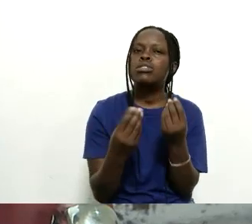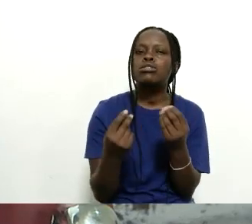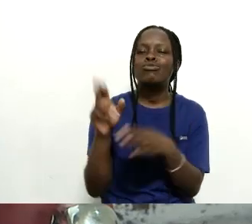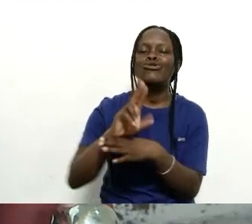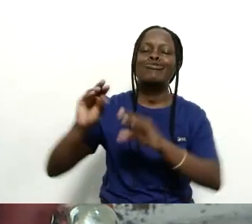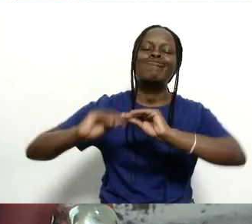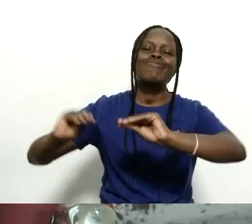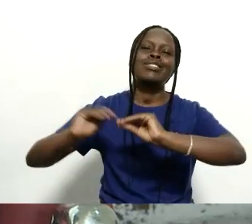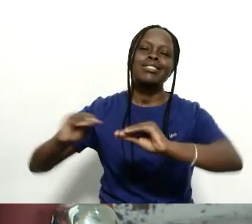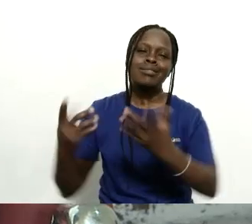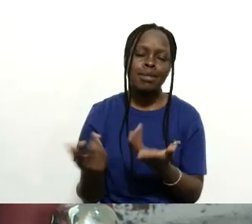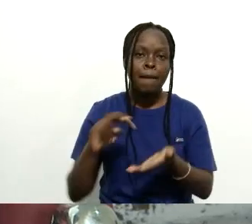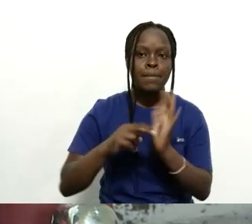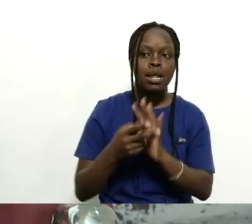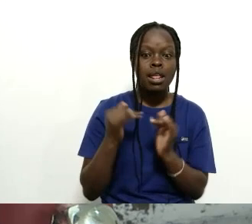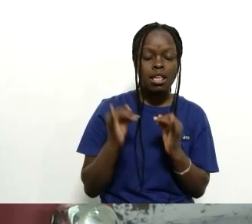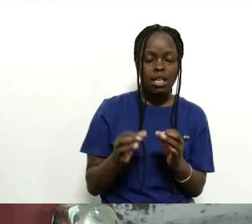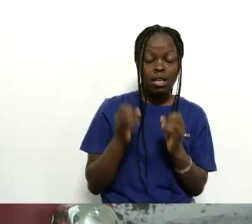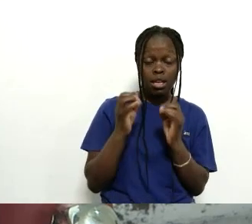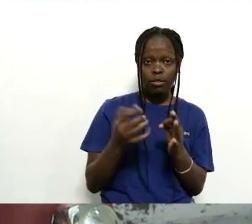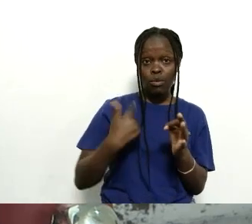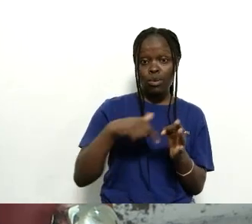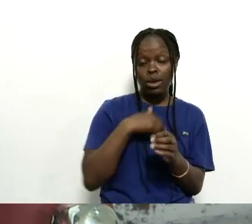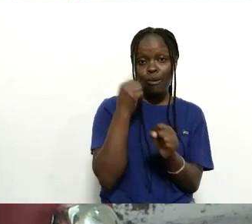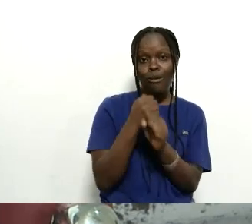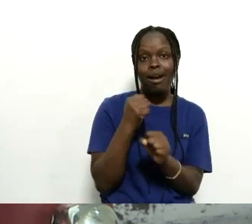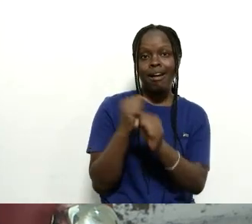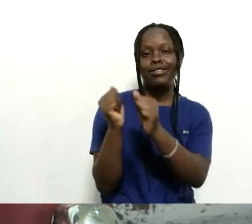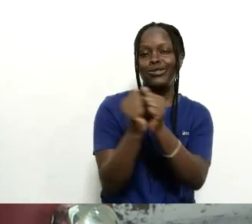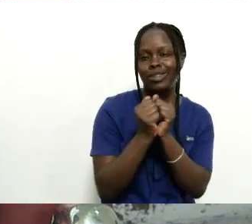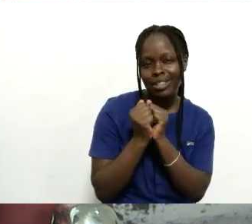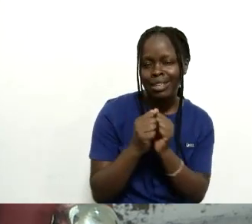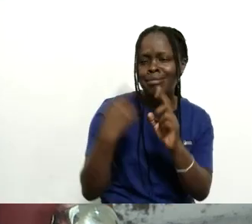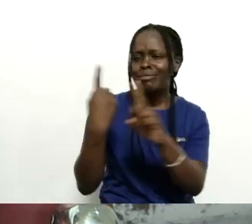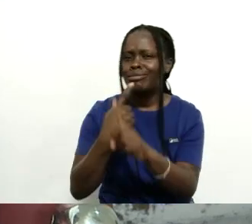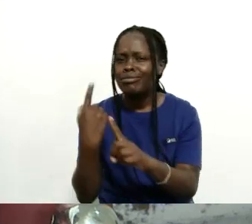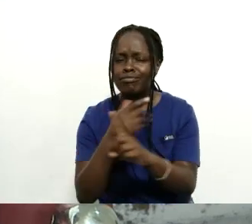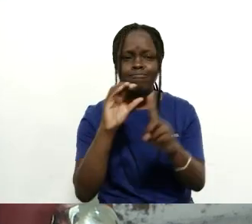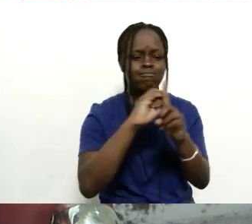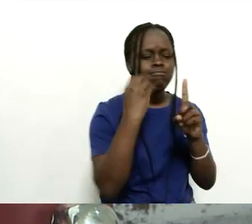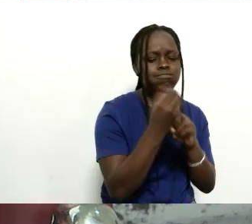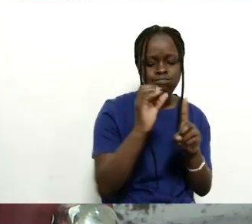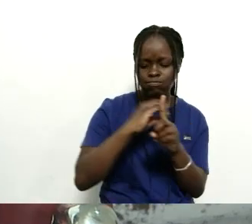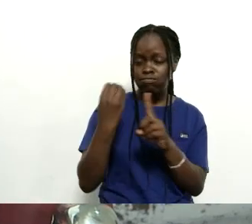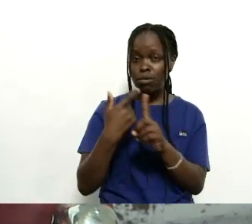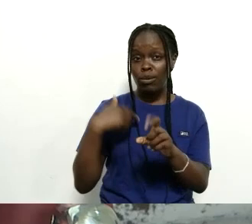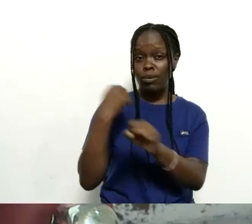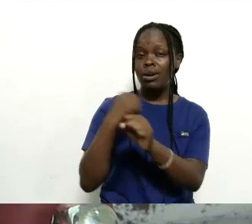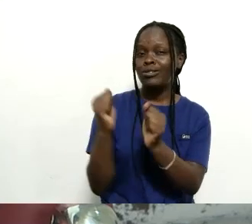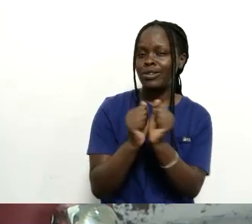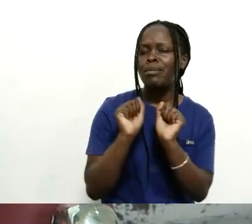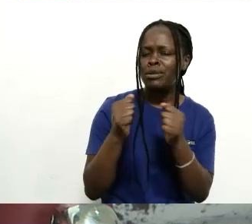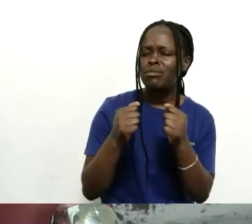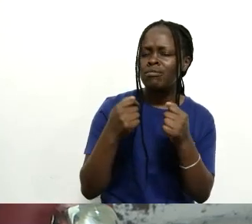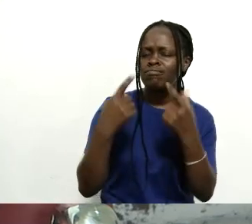idea how to use it. So empowering these teachers, but we do give them the content for free for the flash disks, show them how to use it, but that's not enough. Can